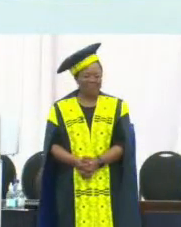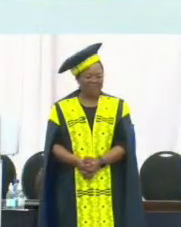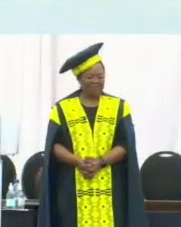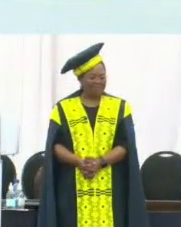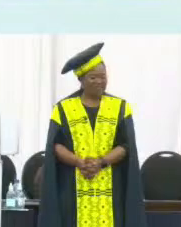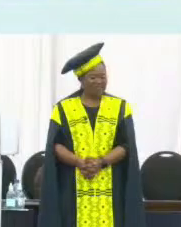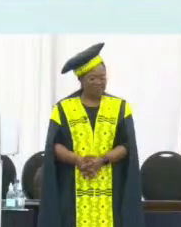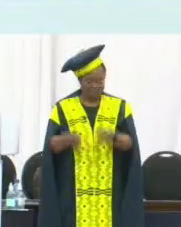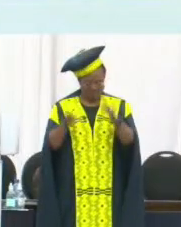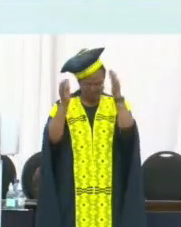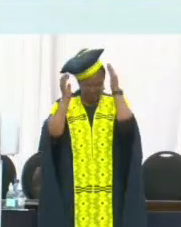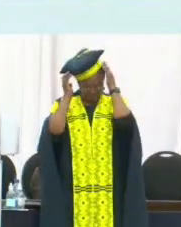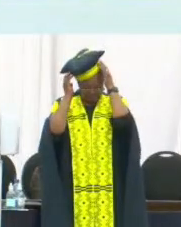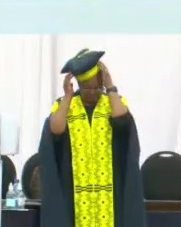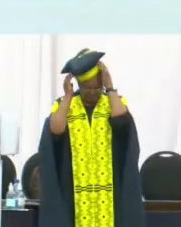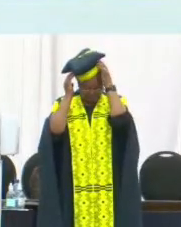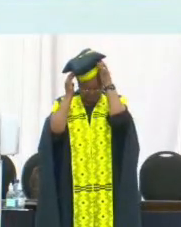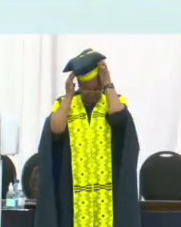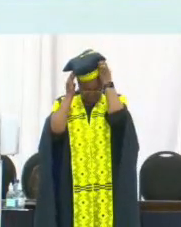Your name.